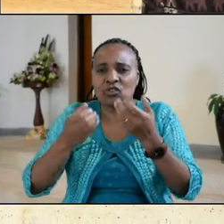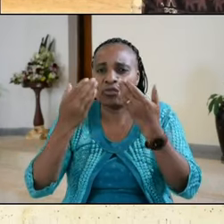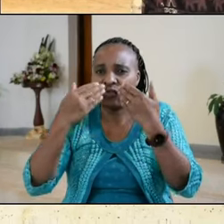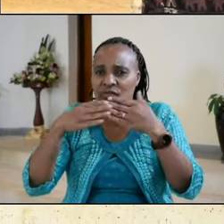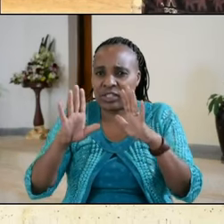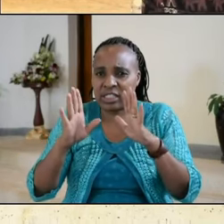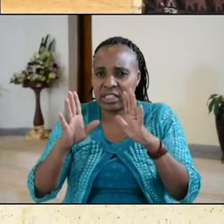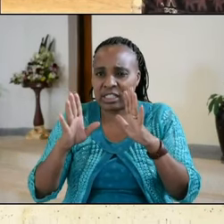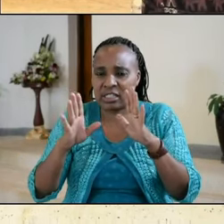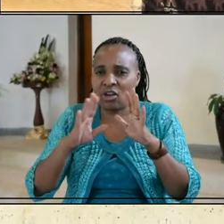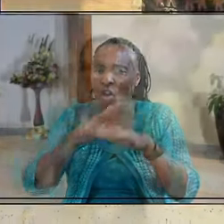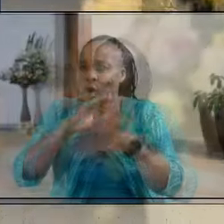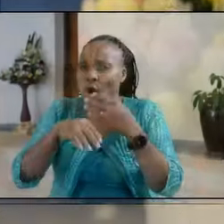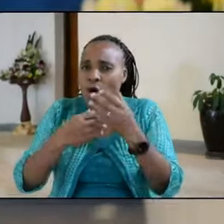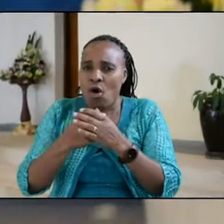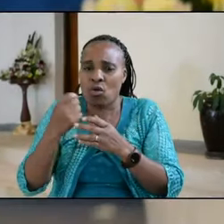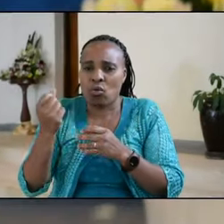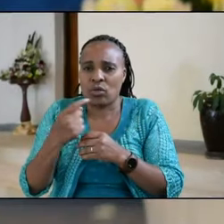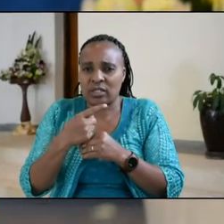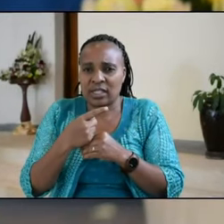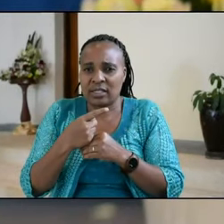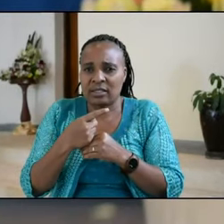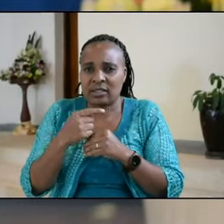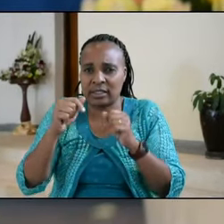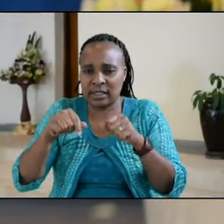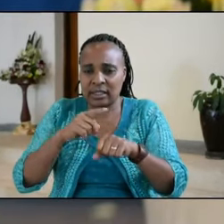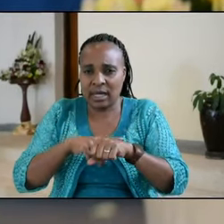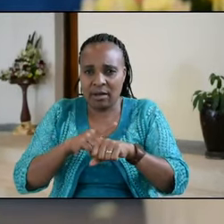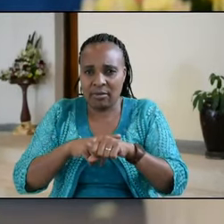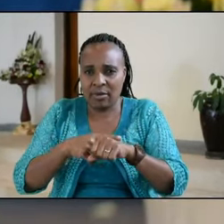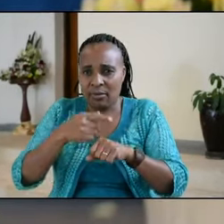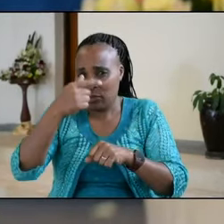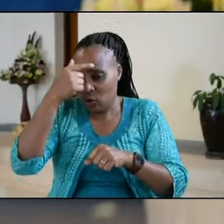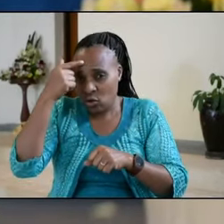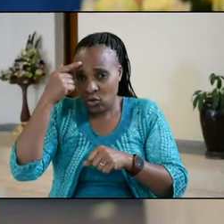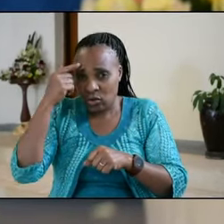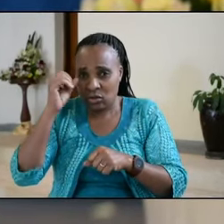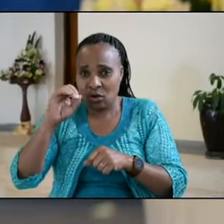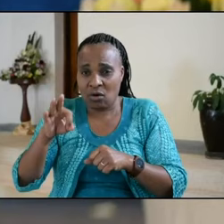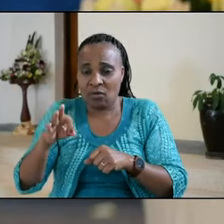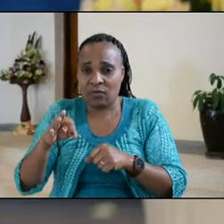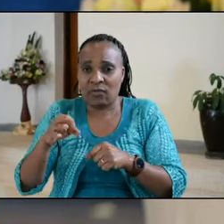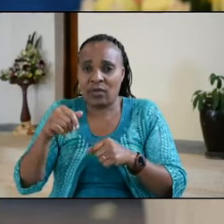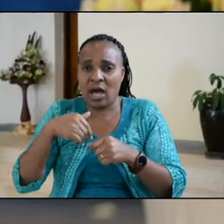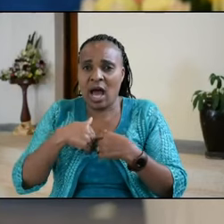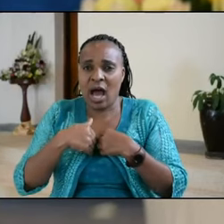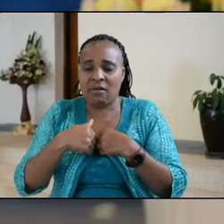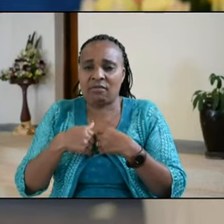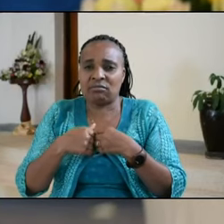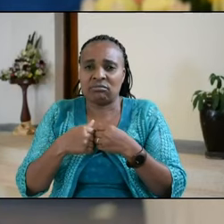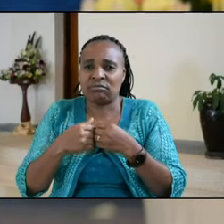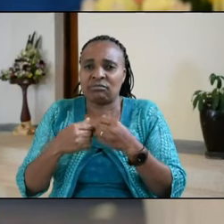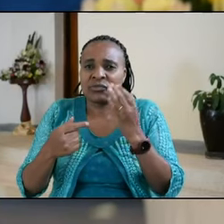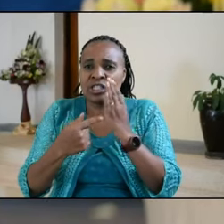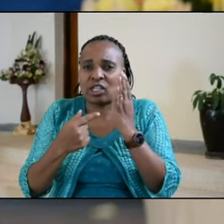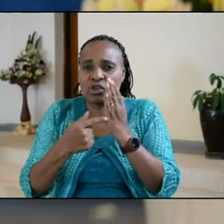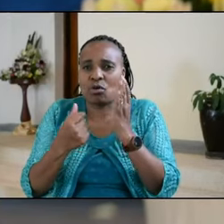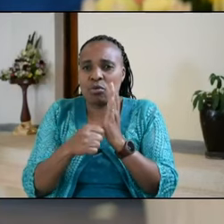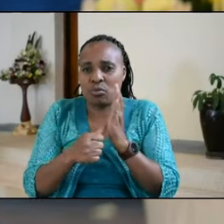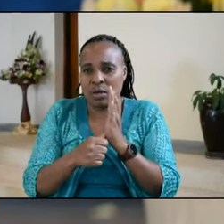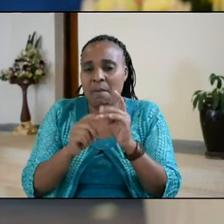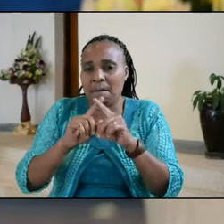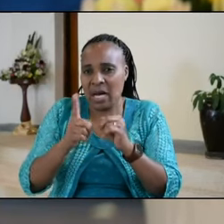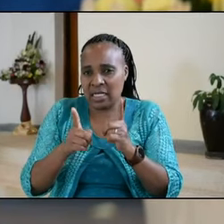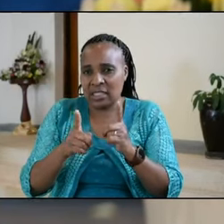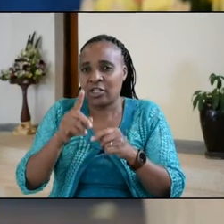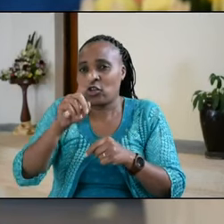the entire quarter this time because of the interruptions that we have had. So to